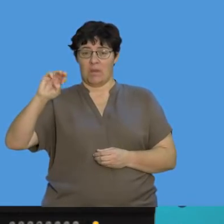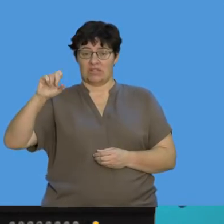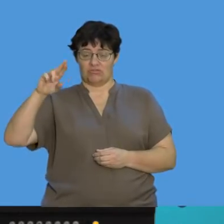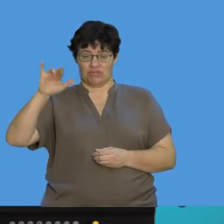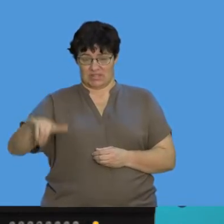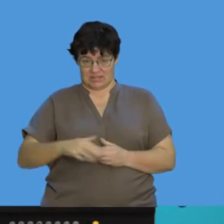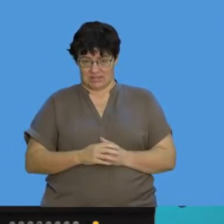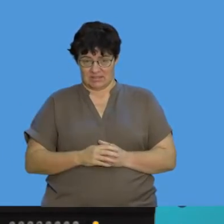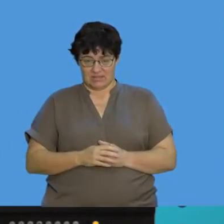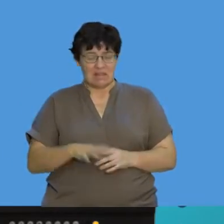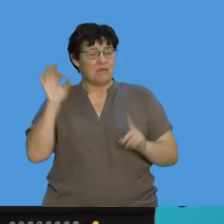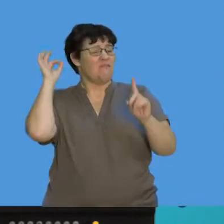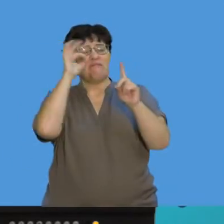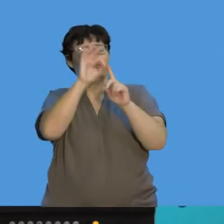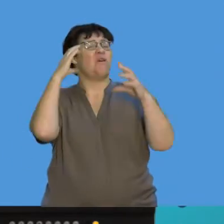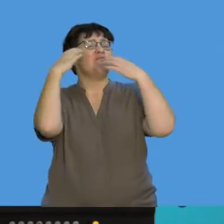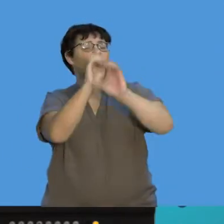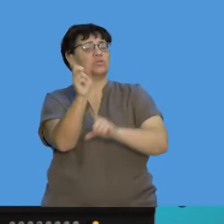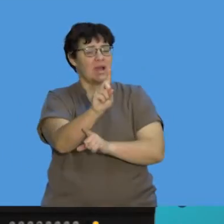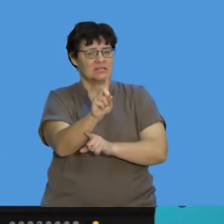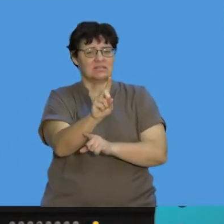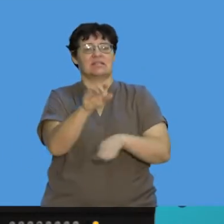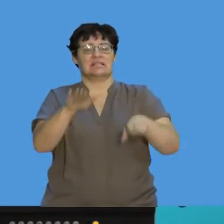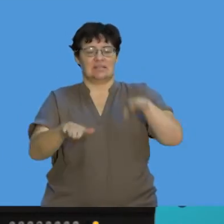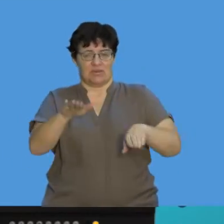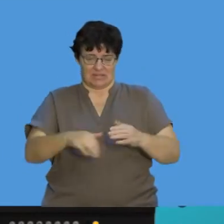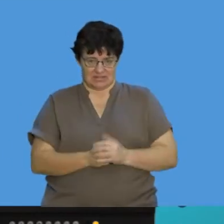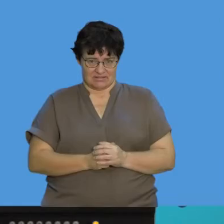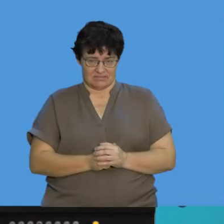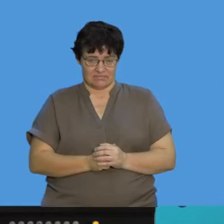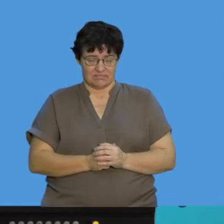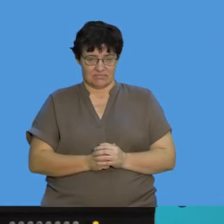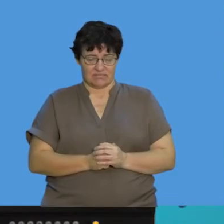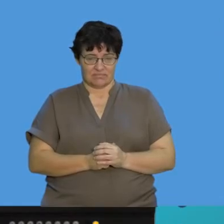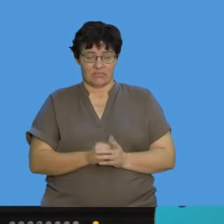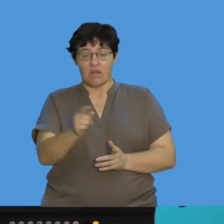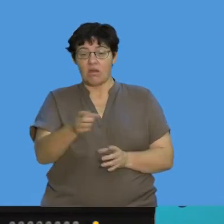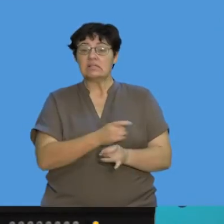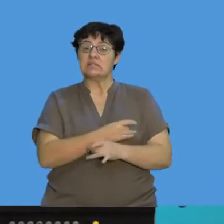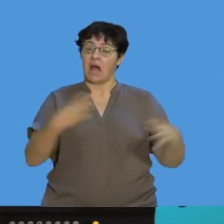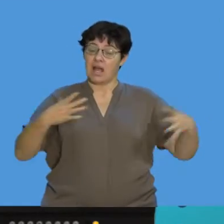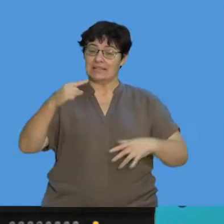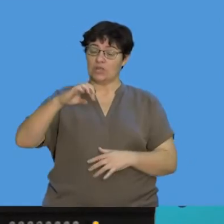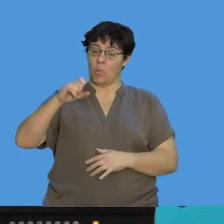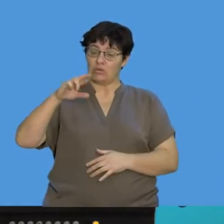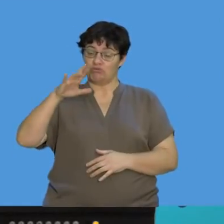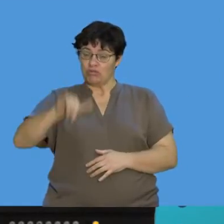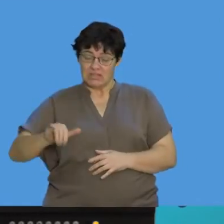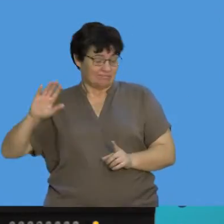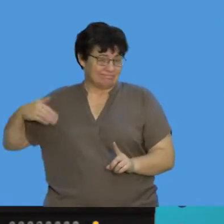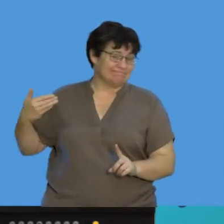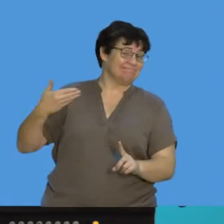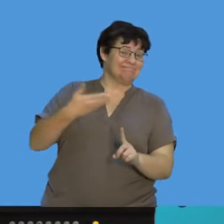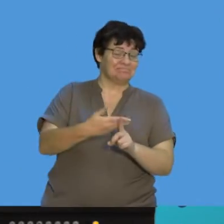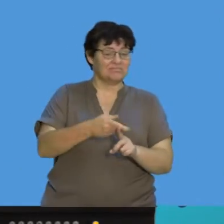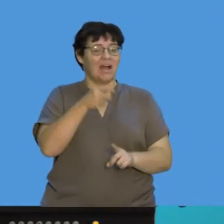there's a concept that you've been using almost ever since you started doing your geometry, and this is